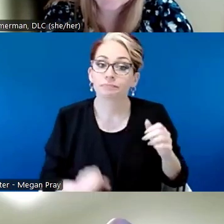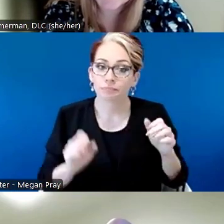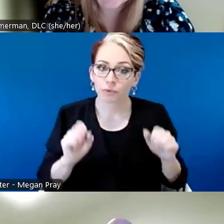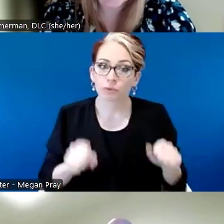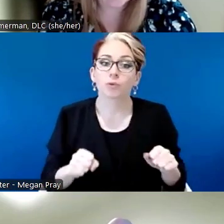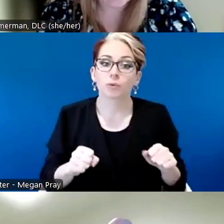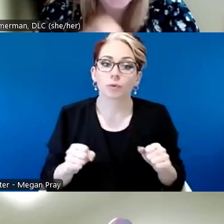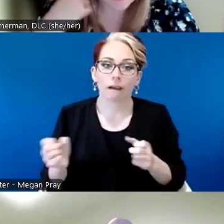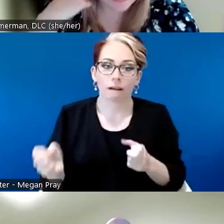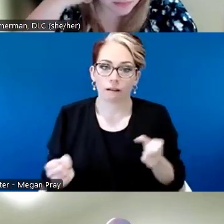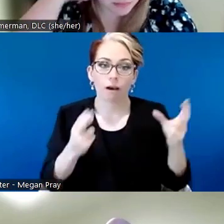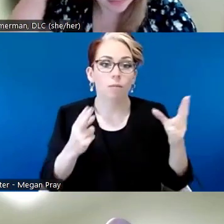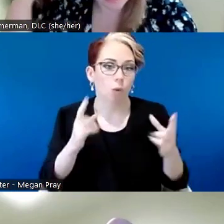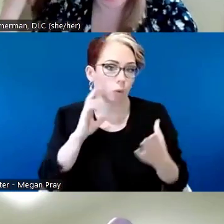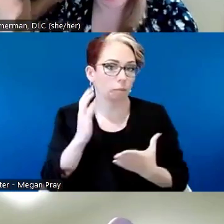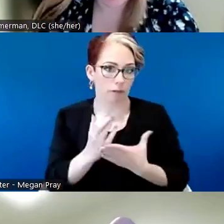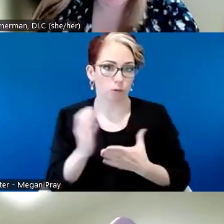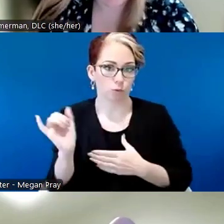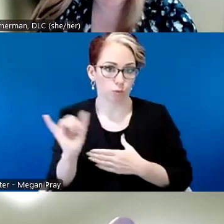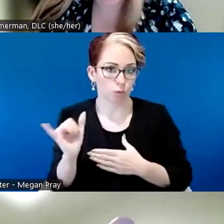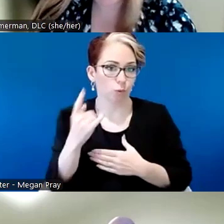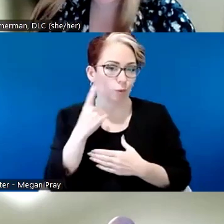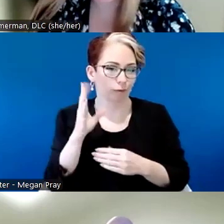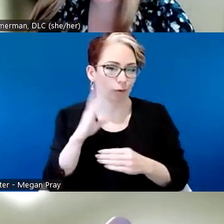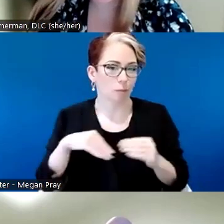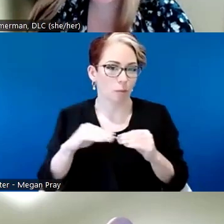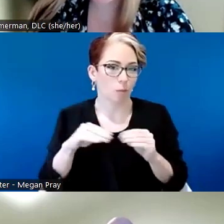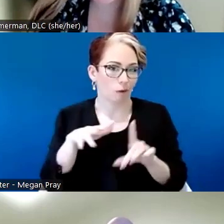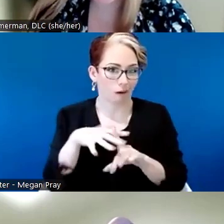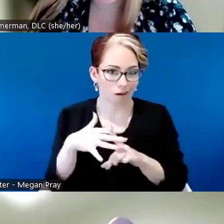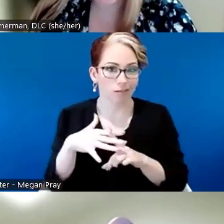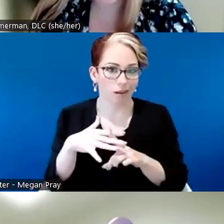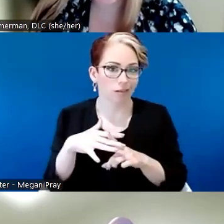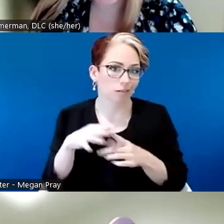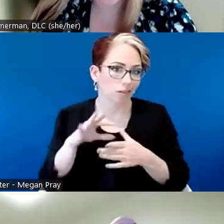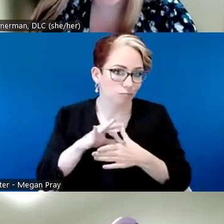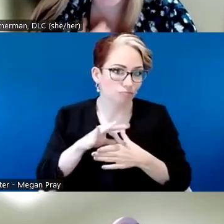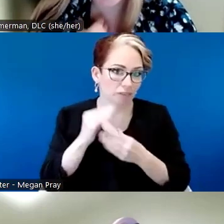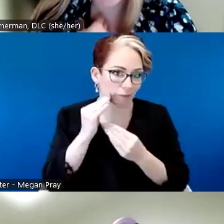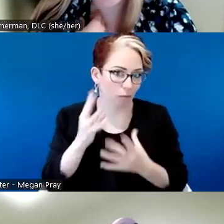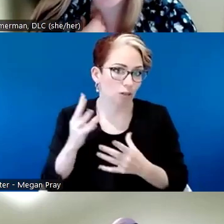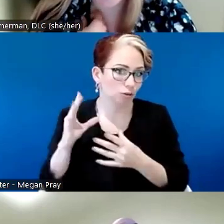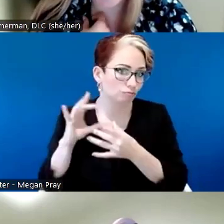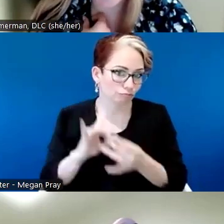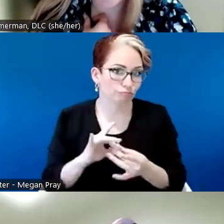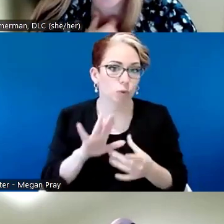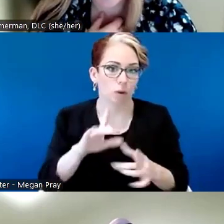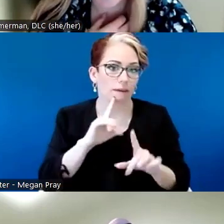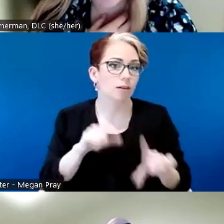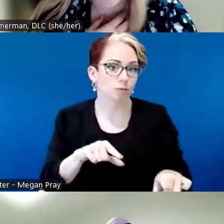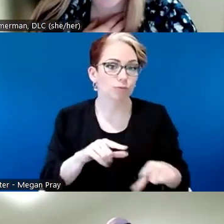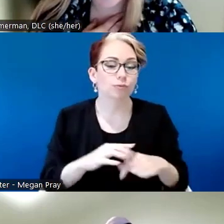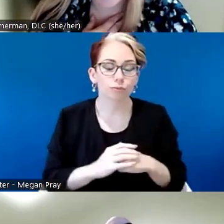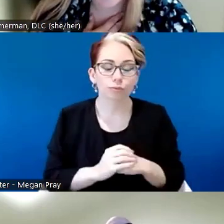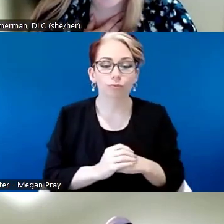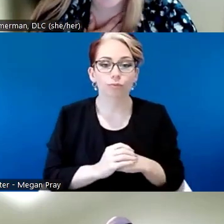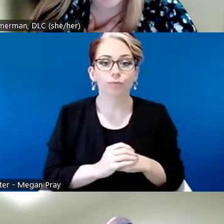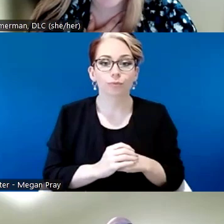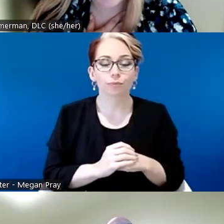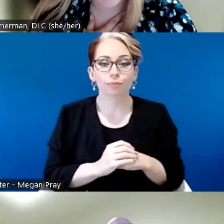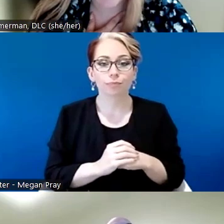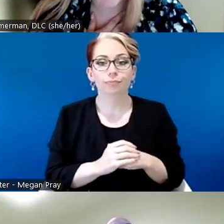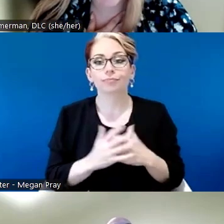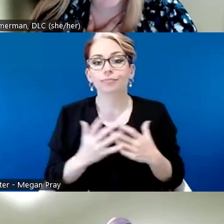well to give a little bit more context to your answer. We would be looking for things